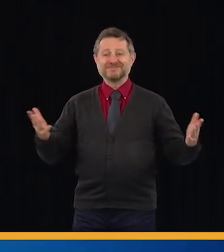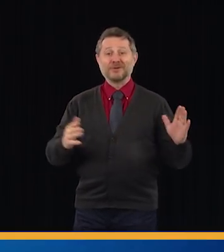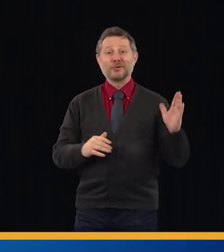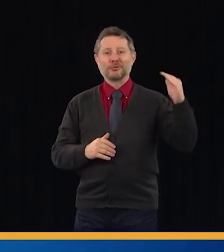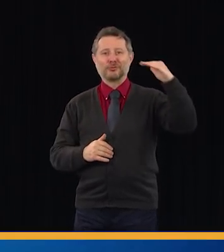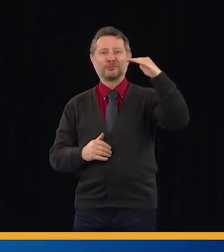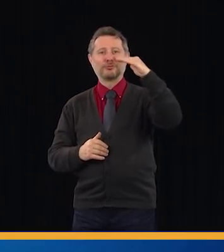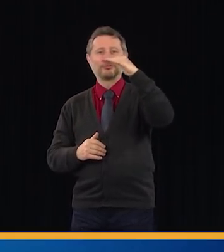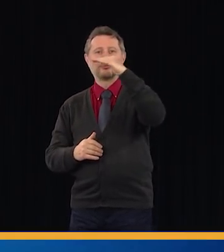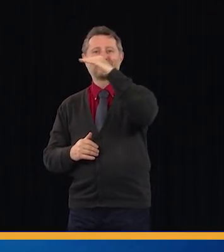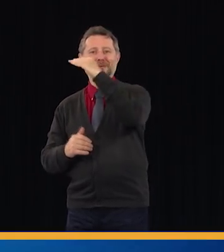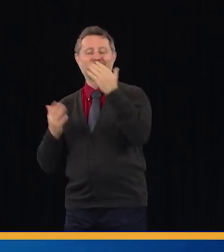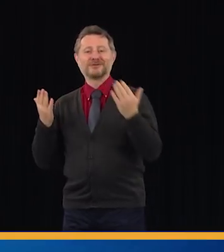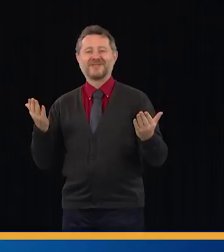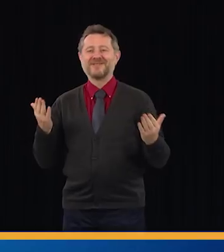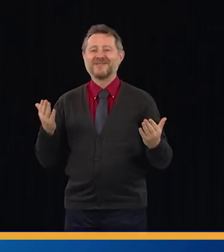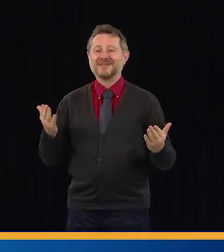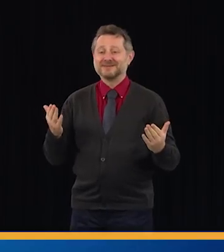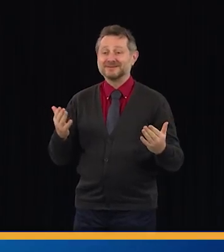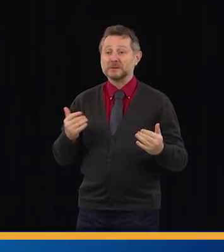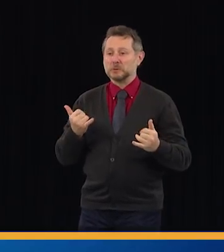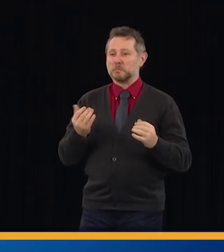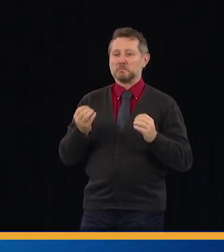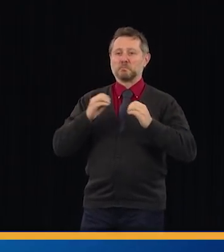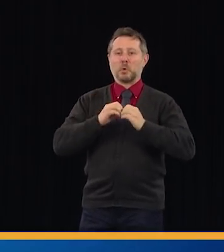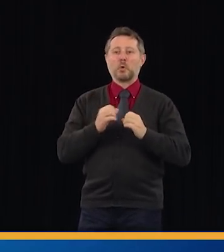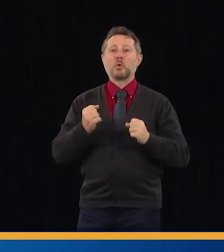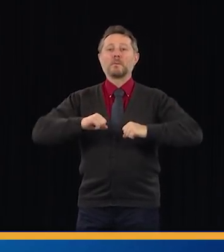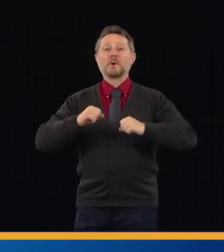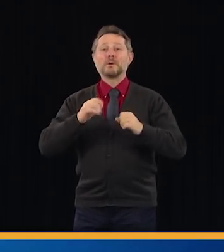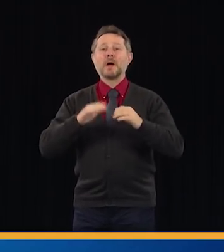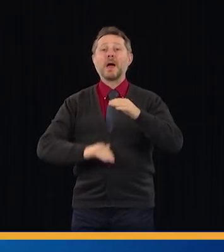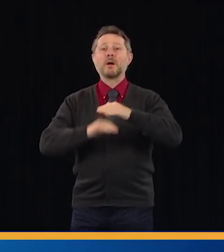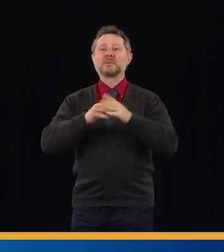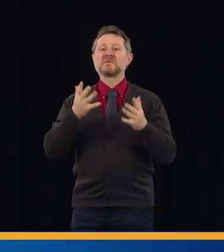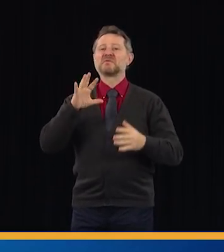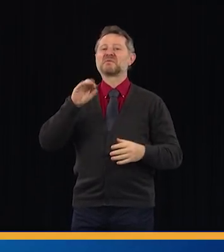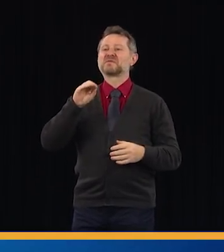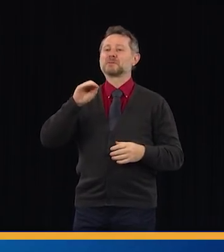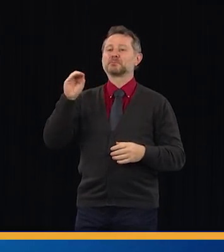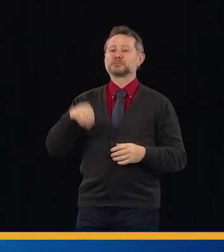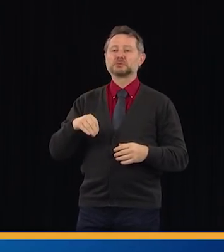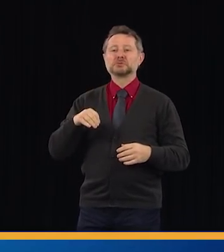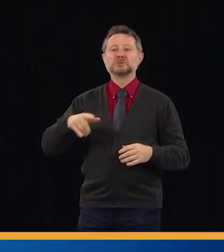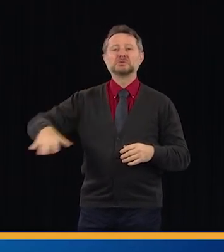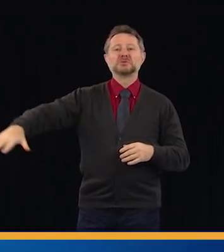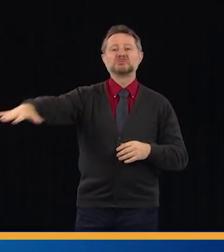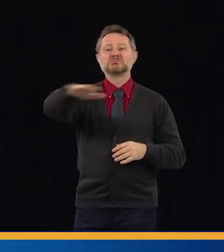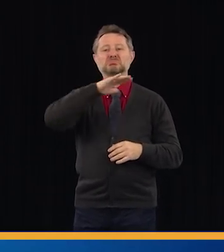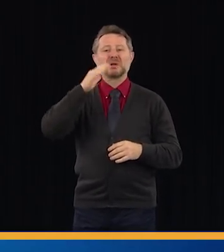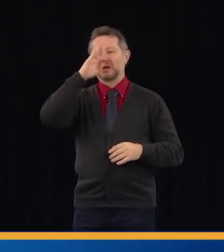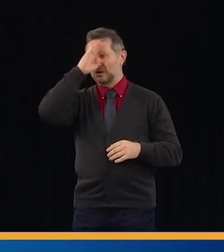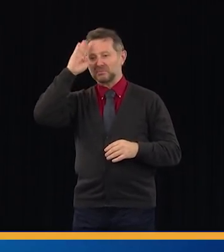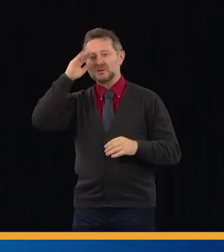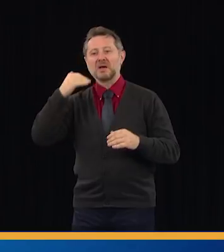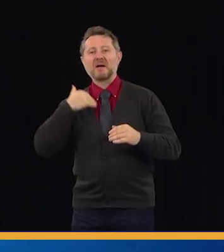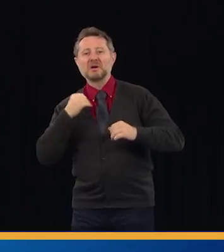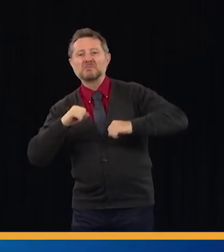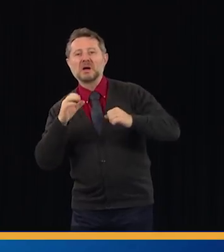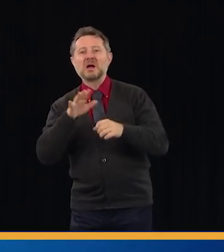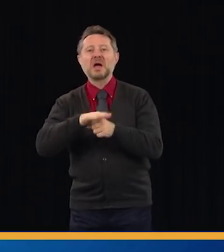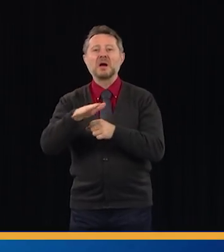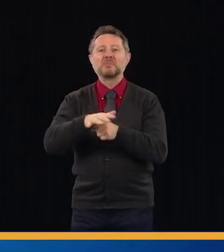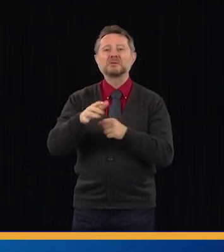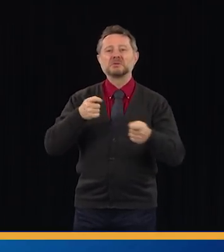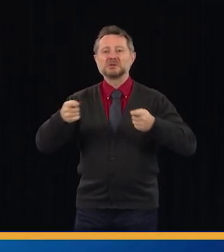We have more capacity in the hospital system than ever before. So we've had more capacity in that system to absorb